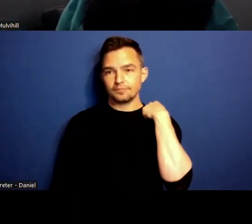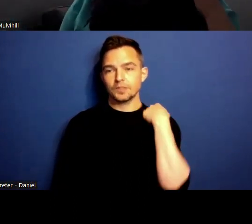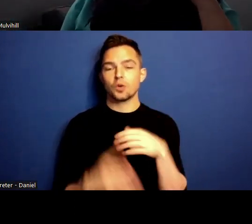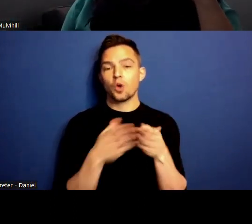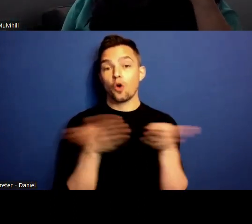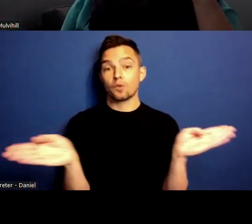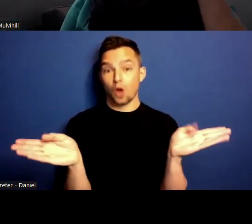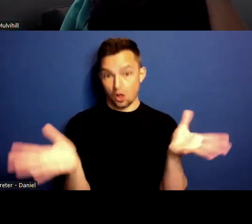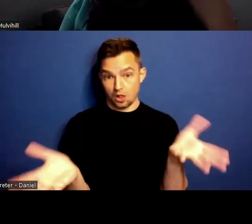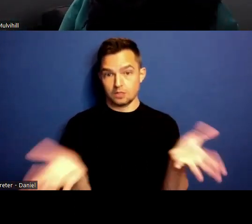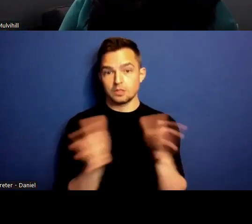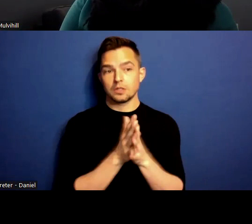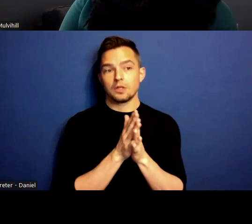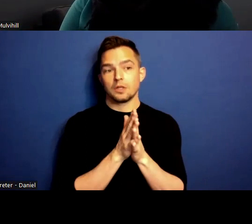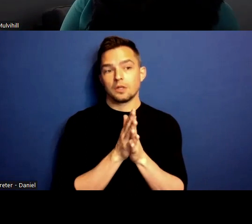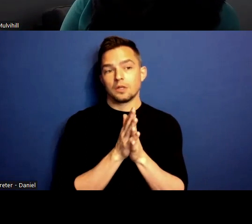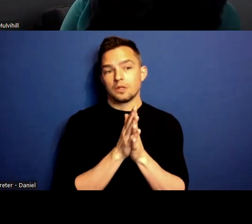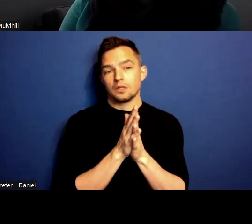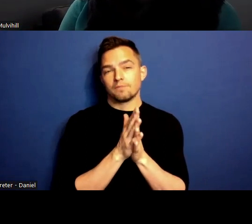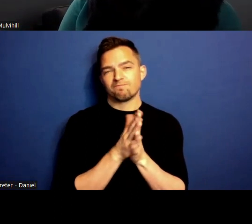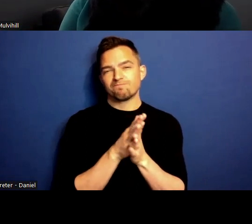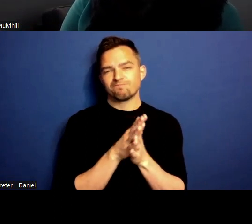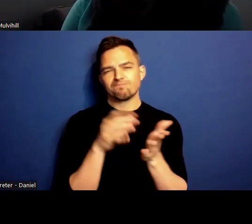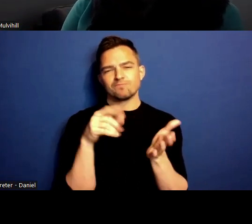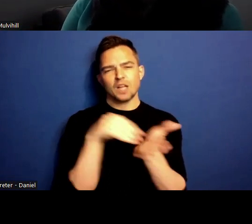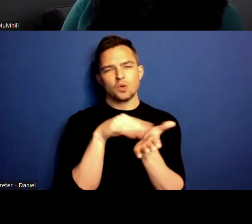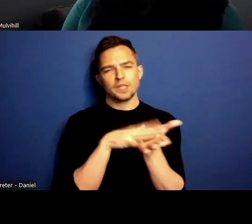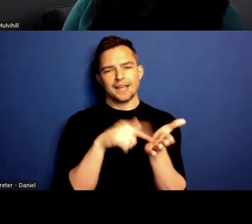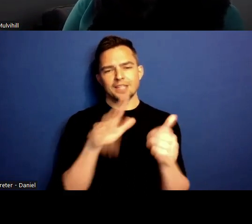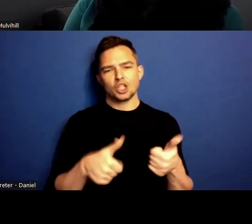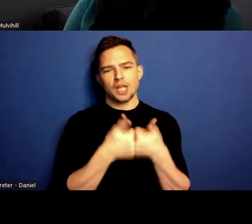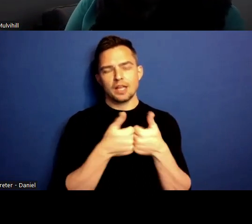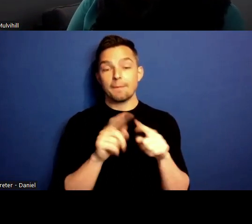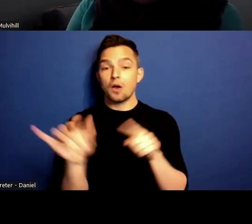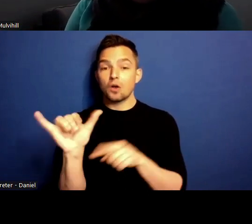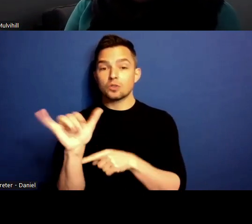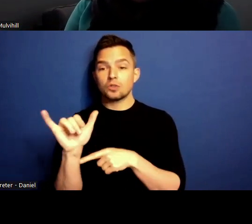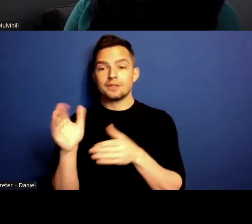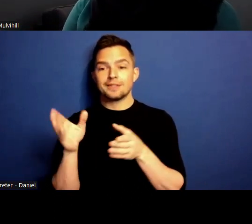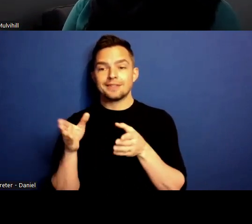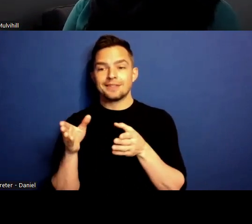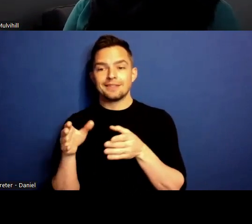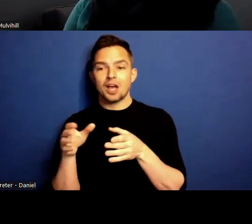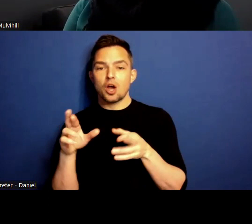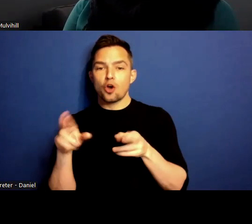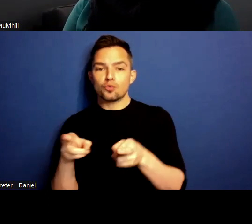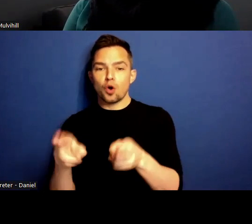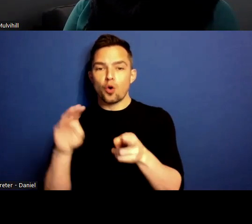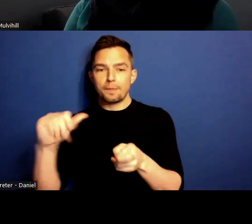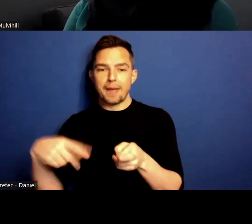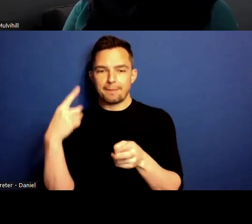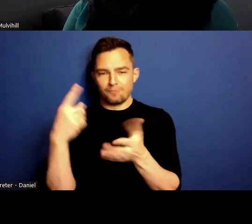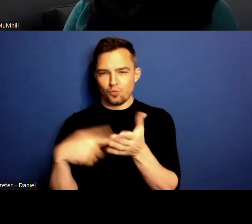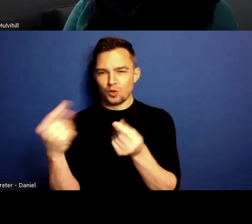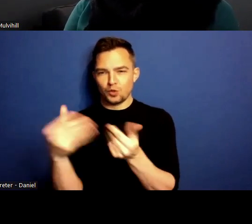overall, while I note this as challenges, I kind of see it as a roadmap for what's next as we